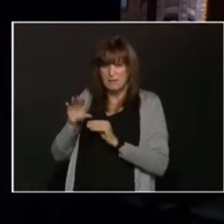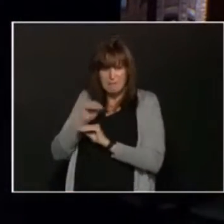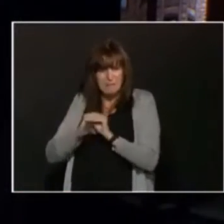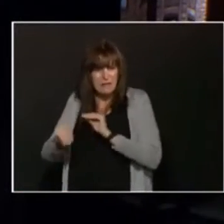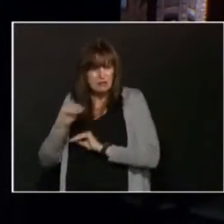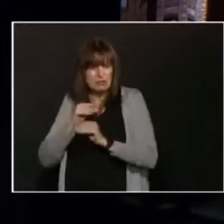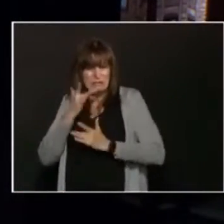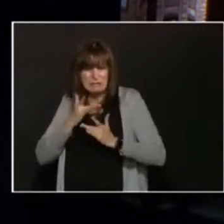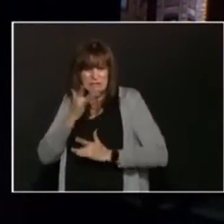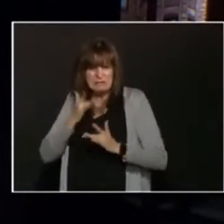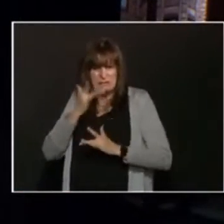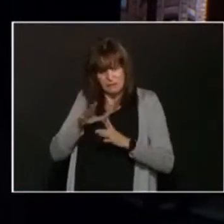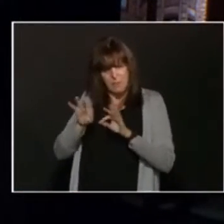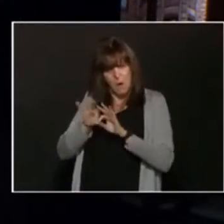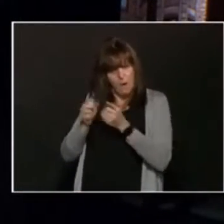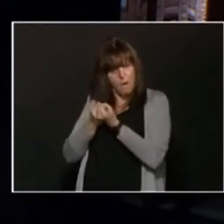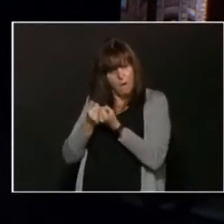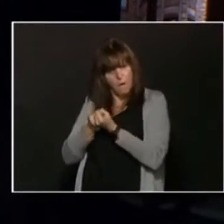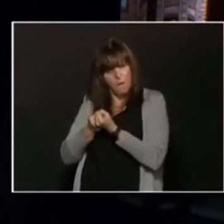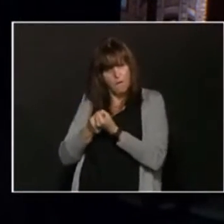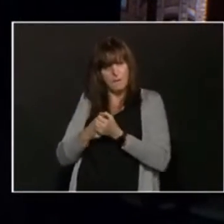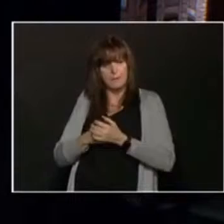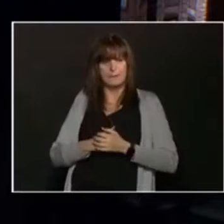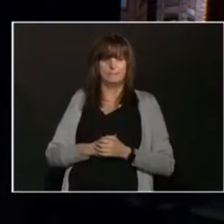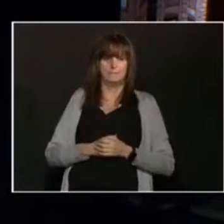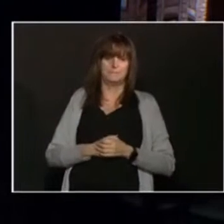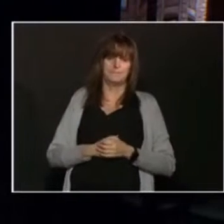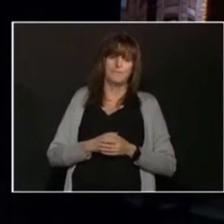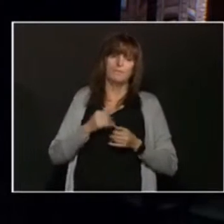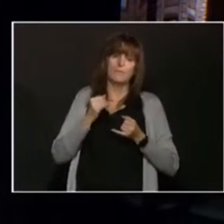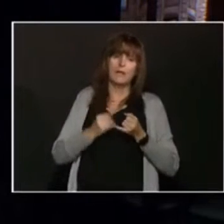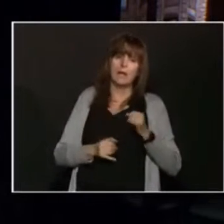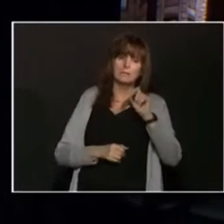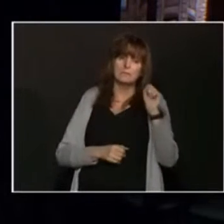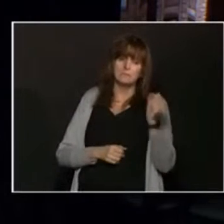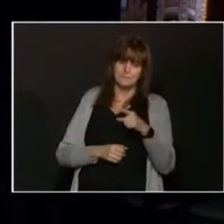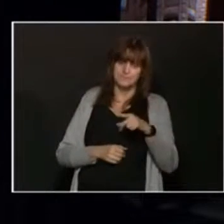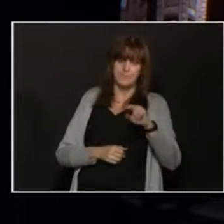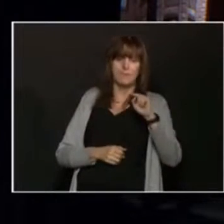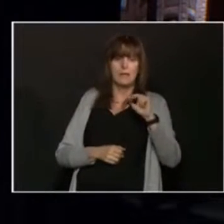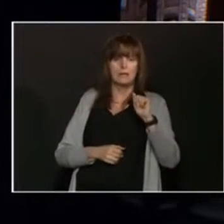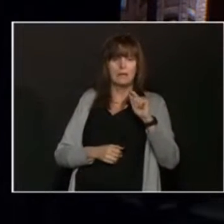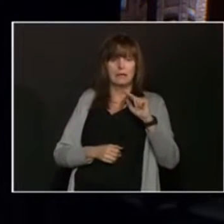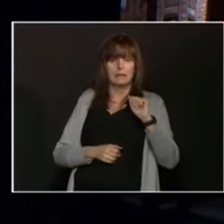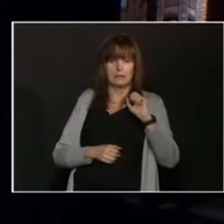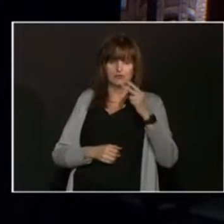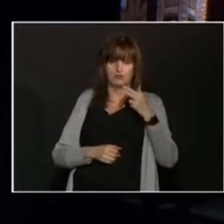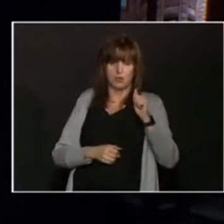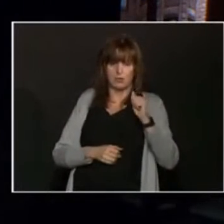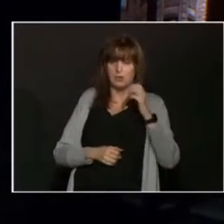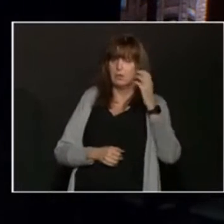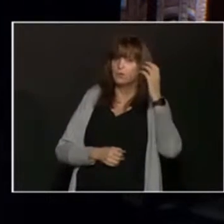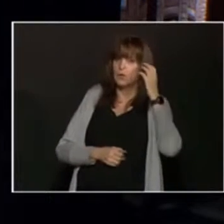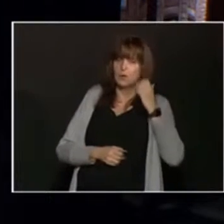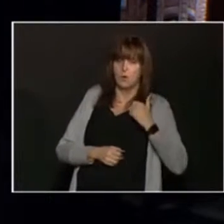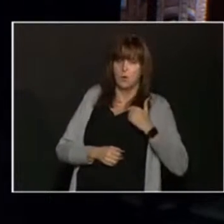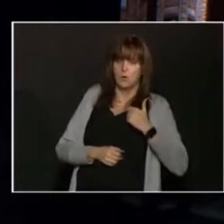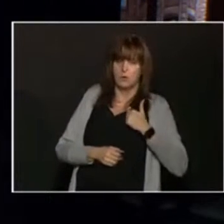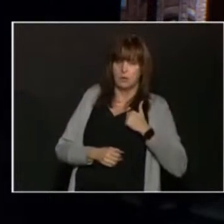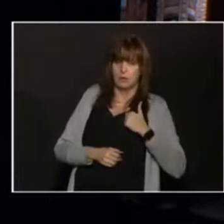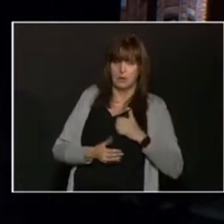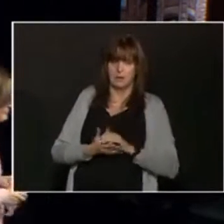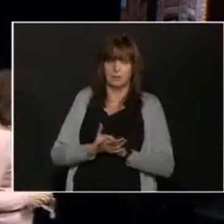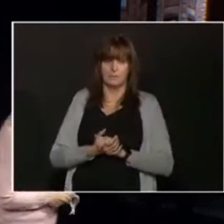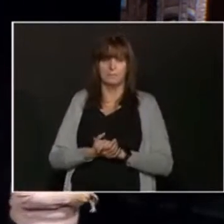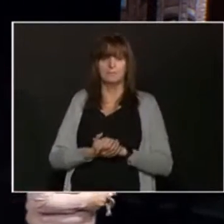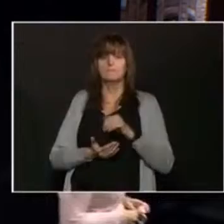From Natasha MacDonald at Radio-Canada. Please go ahead. Hello, my question is for Dr. Brown.